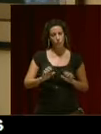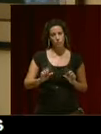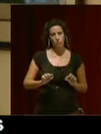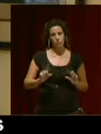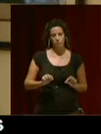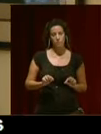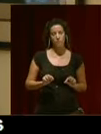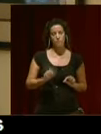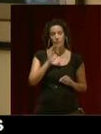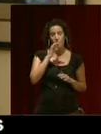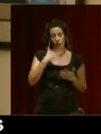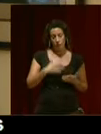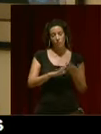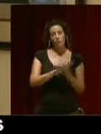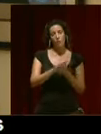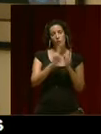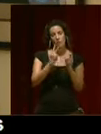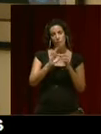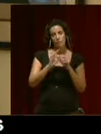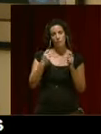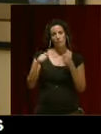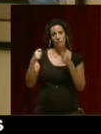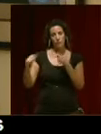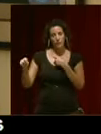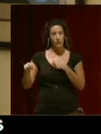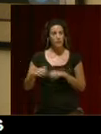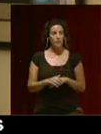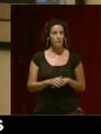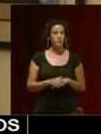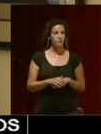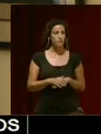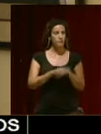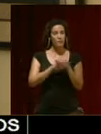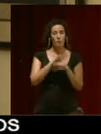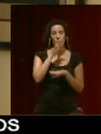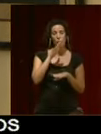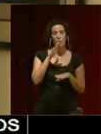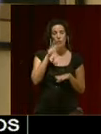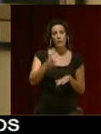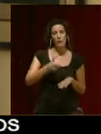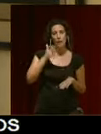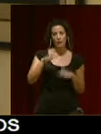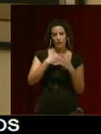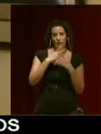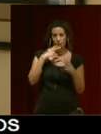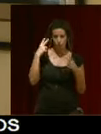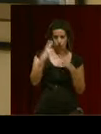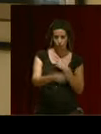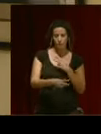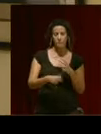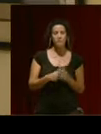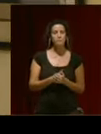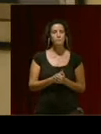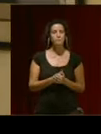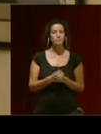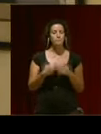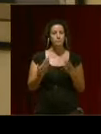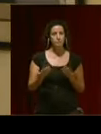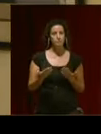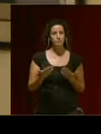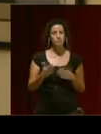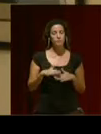possible, and we undertook a master's thesis to try to tackle this problem. And I'm sorry for taking so